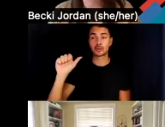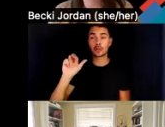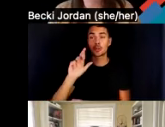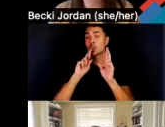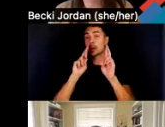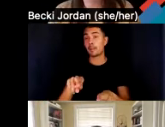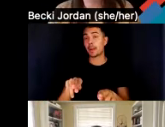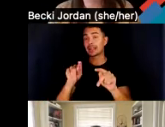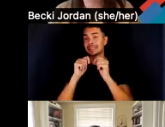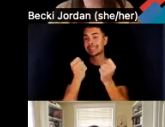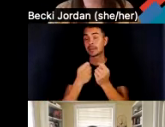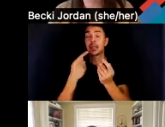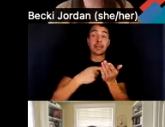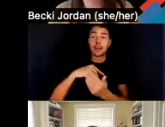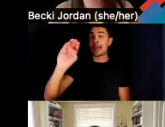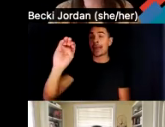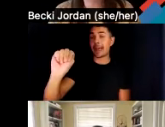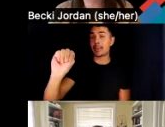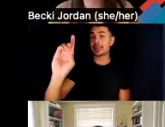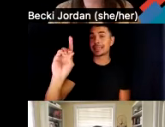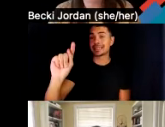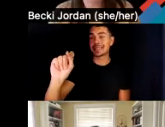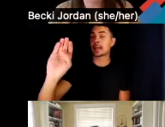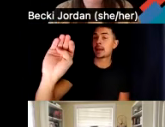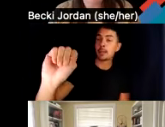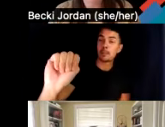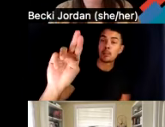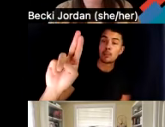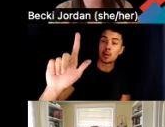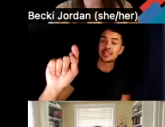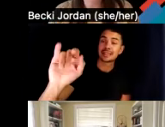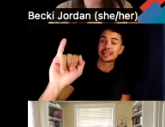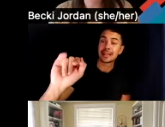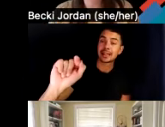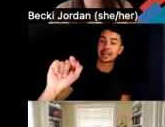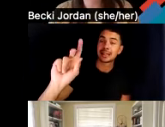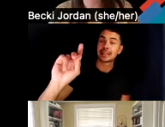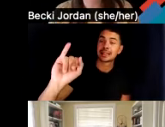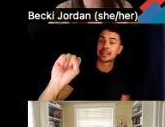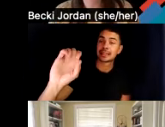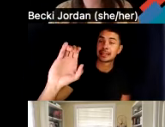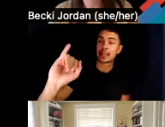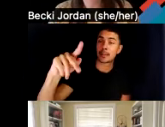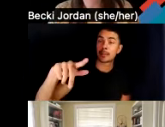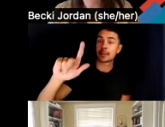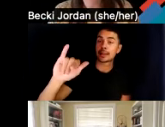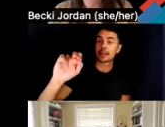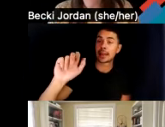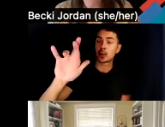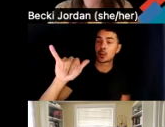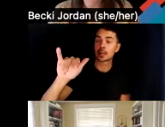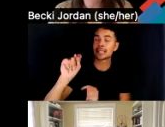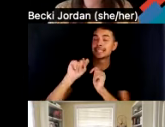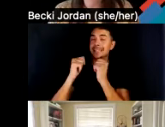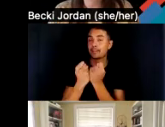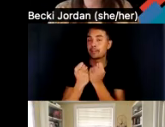or MDTs, which would be multidisciplinary teams. So just go ahead and